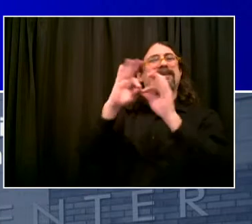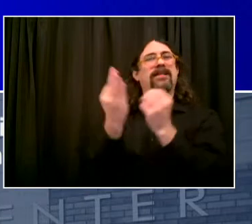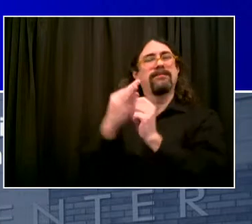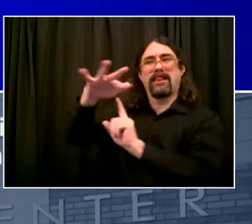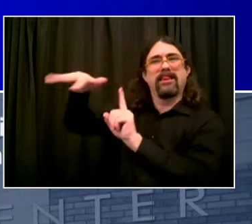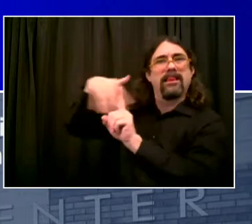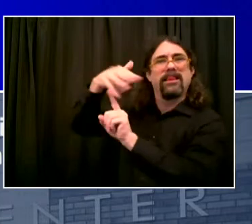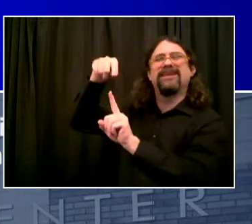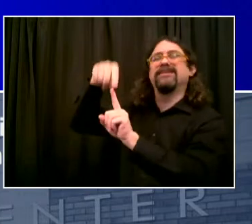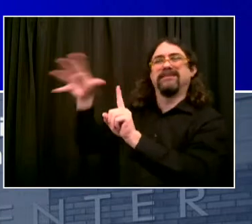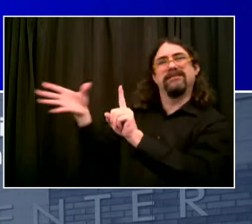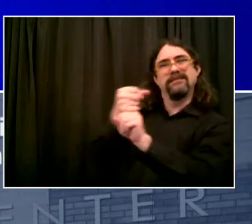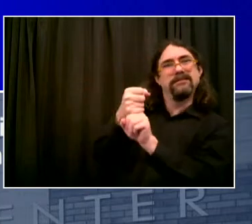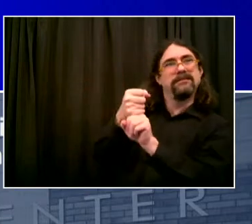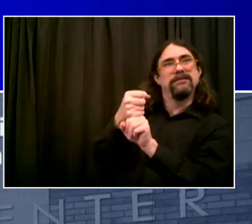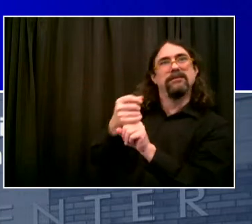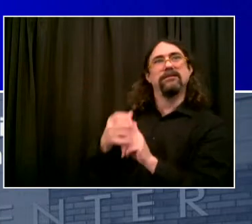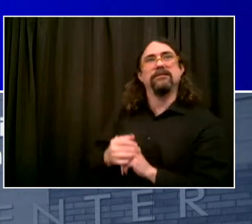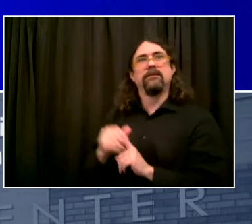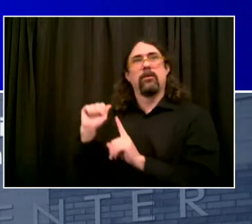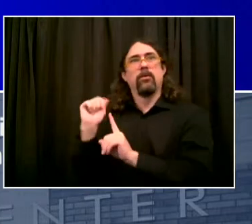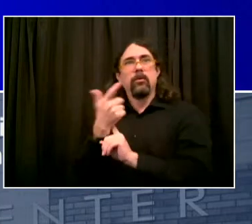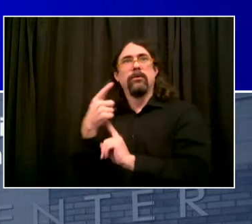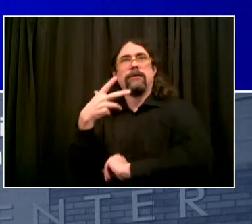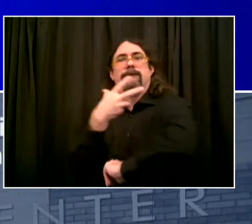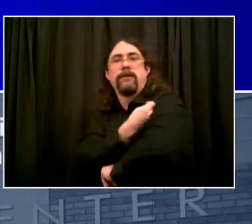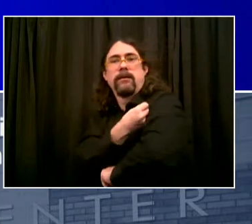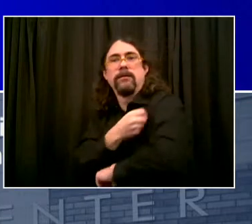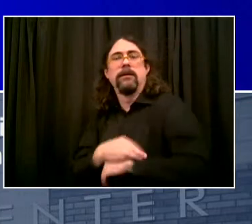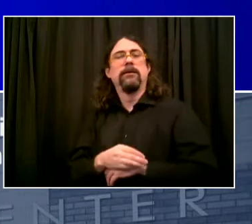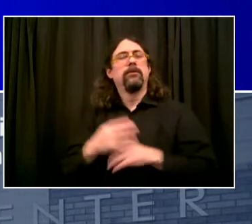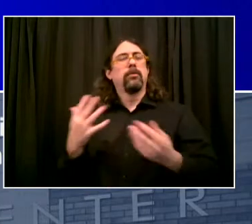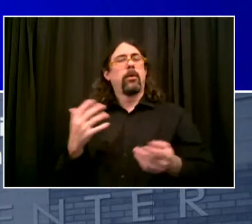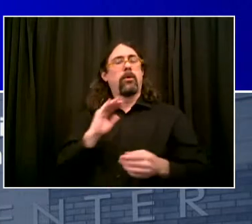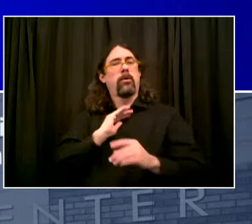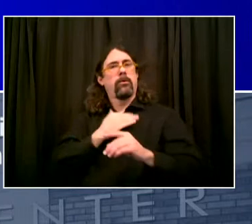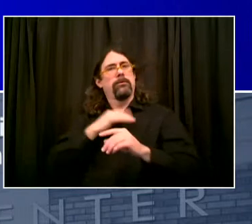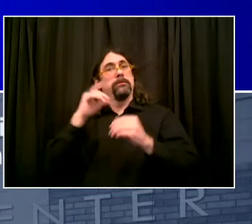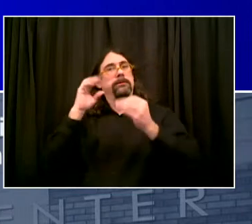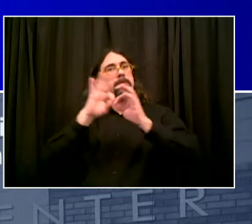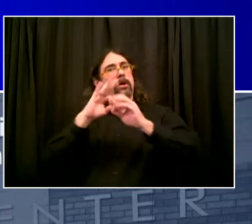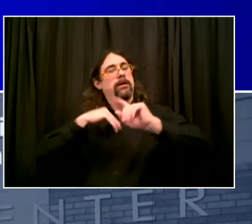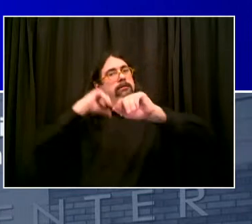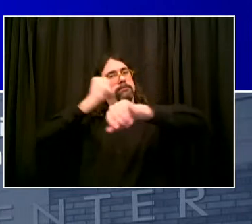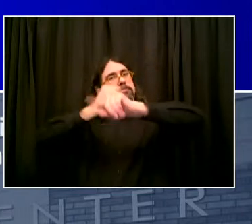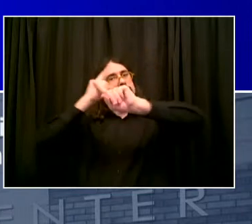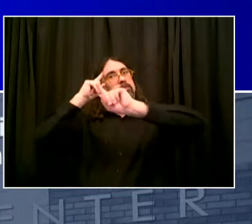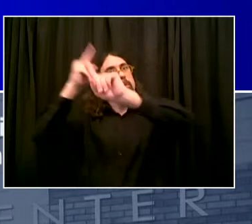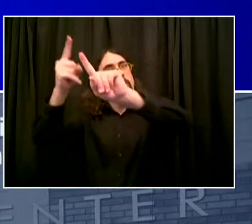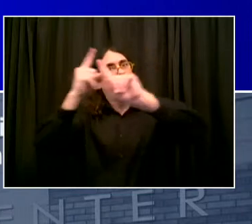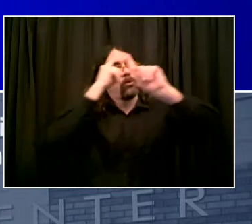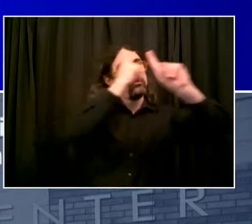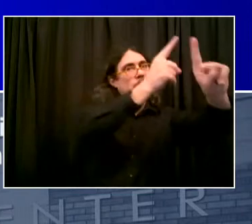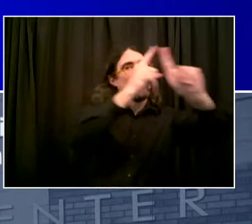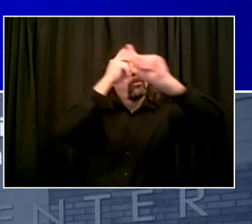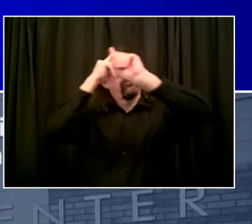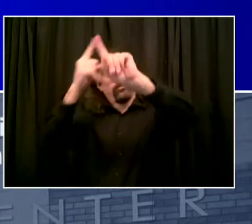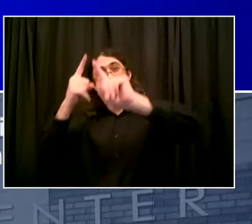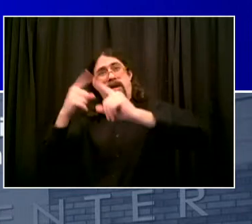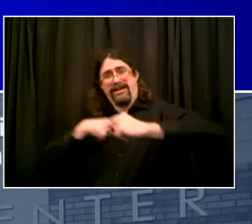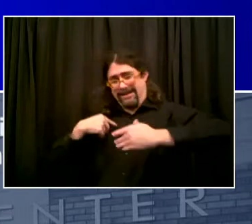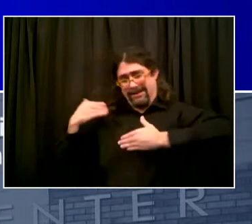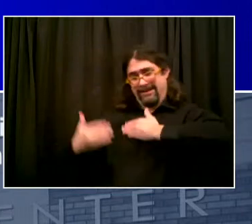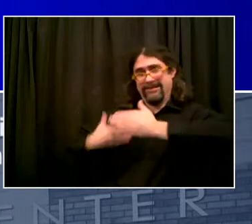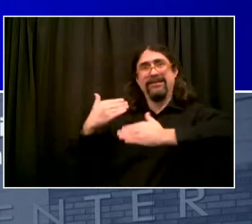a really ample supply, because more and more people being vaccinated means the word of mouth factor. People start to know someone in their life, at work, or in